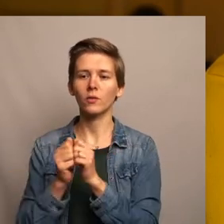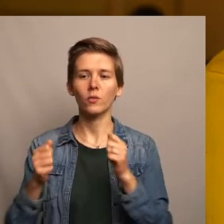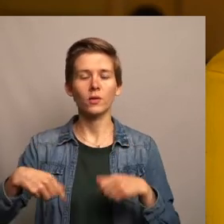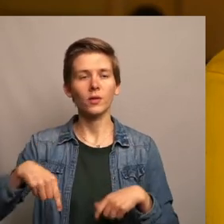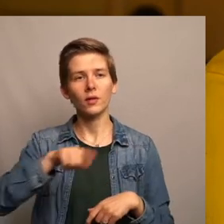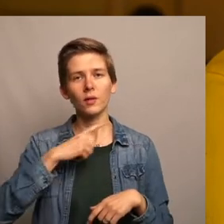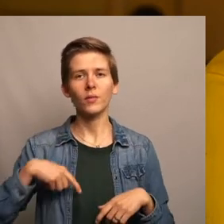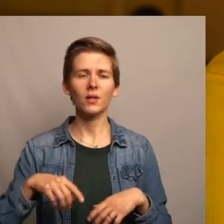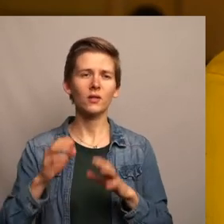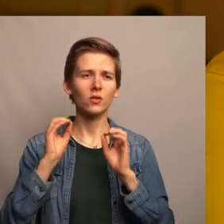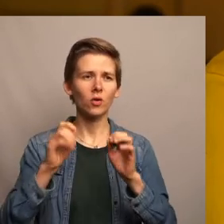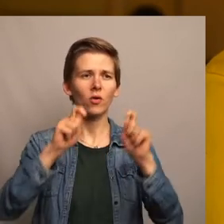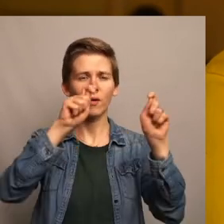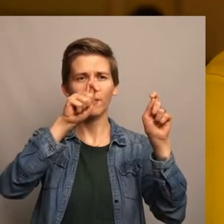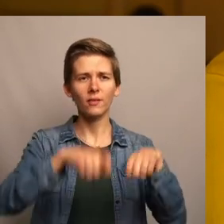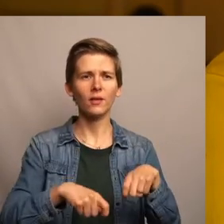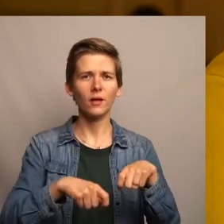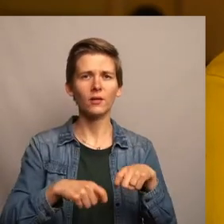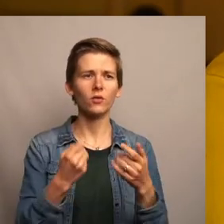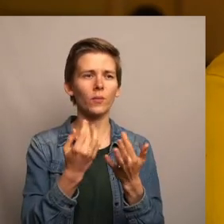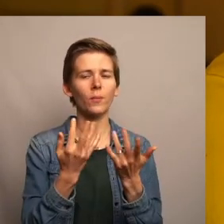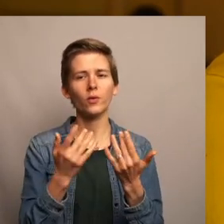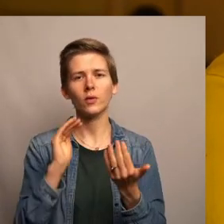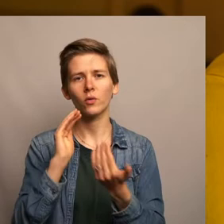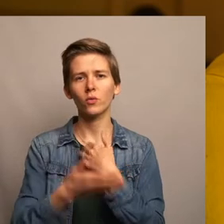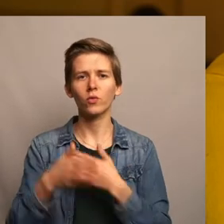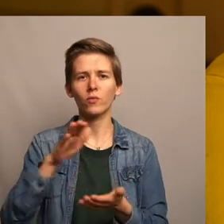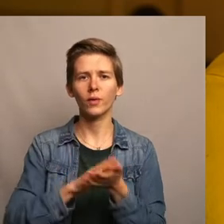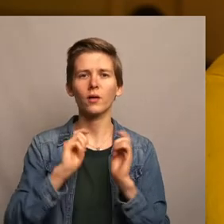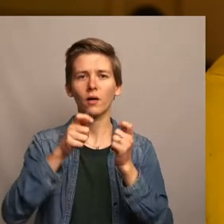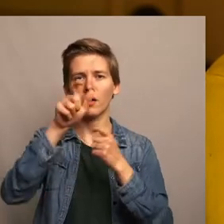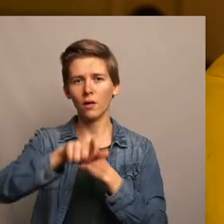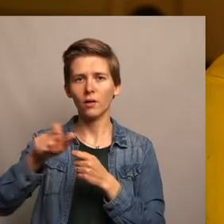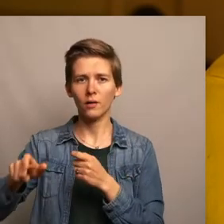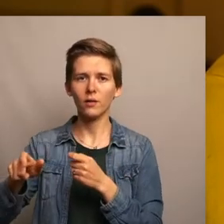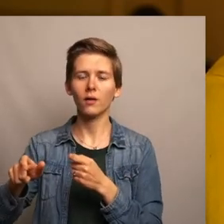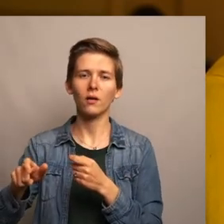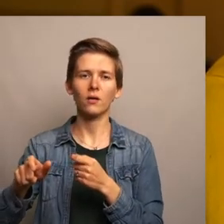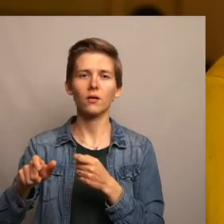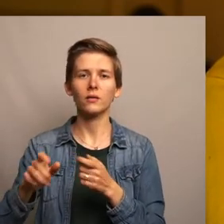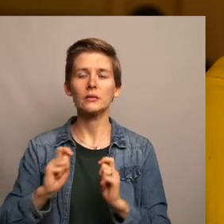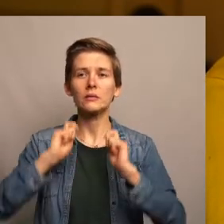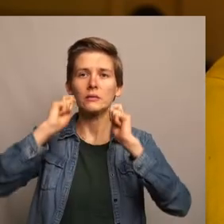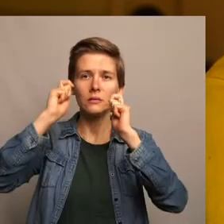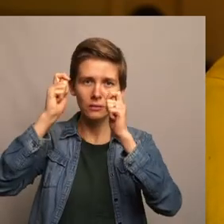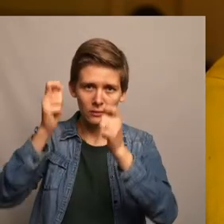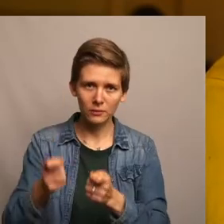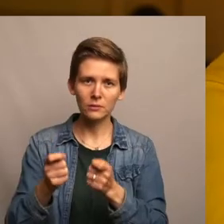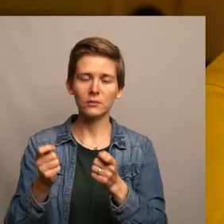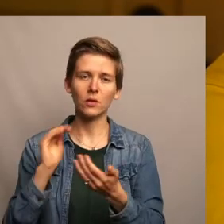many asylum seekers apply the protection here in Finland based on their